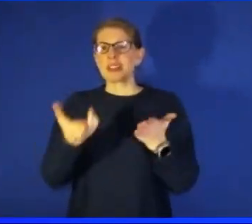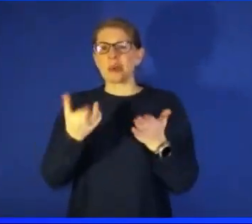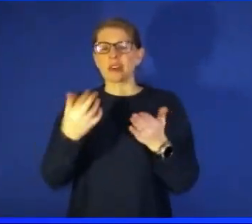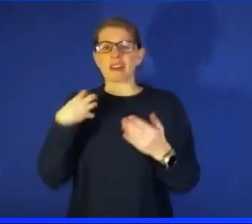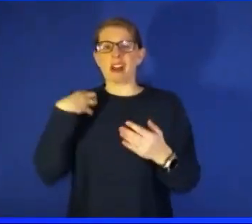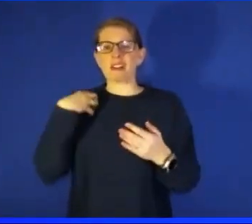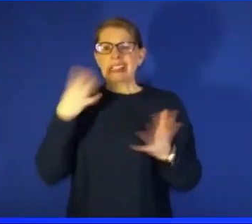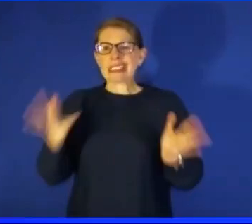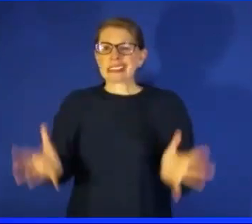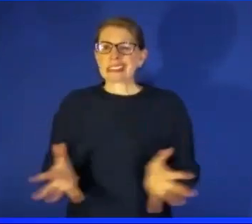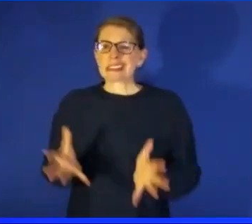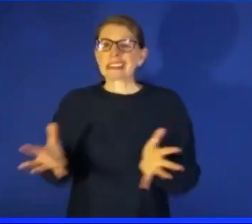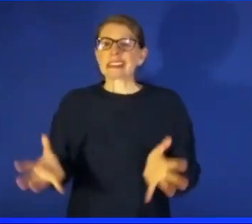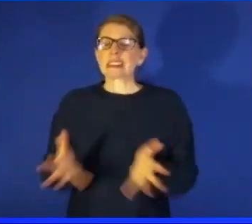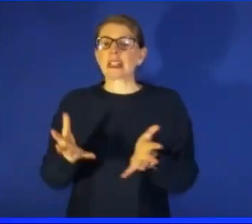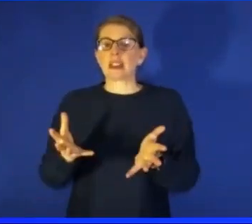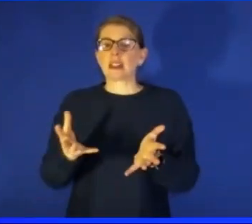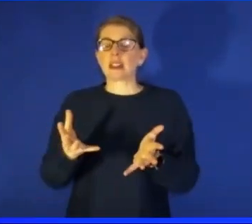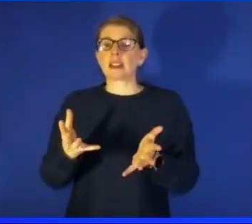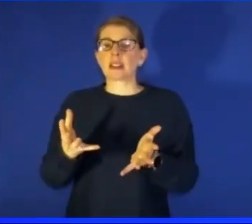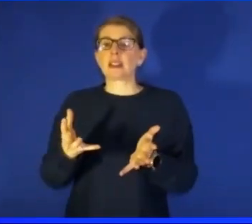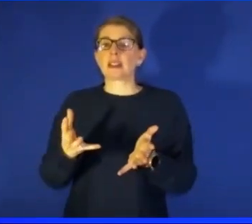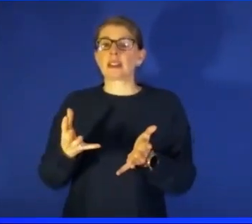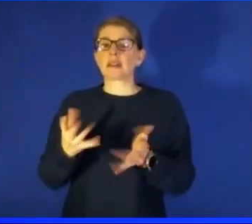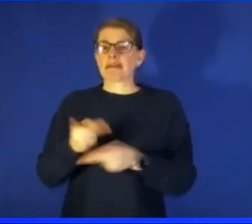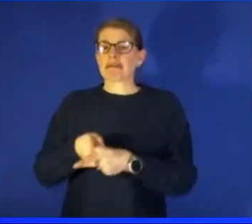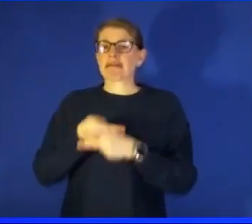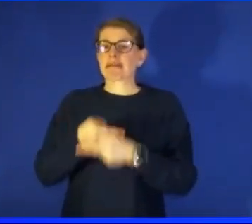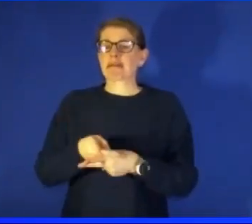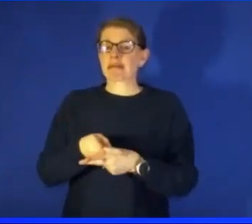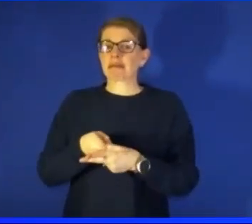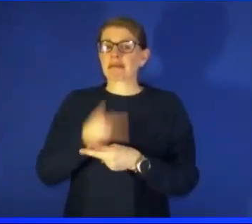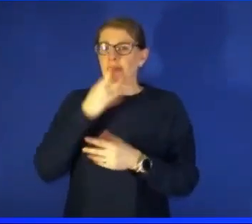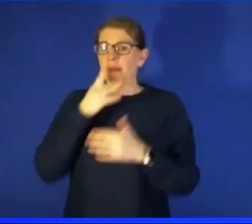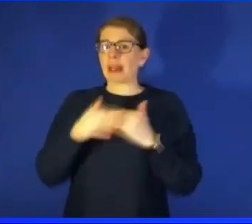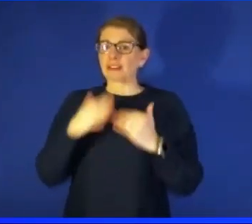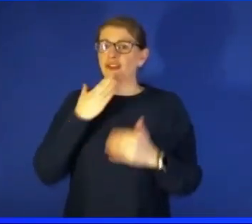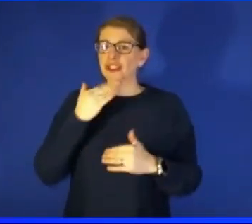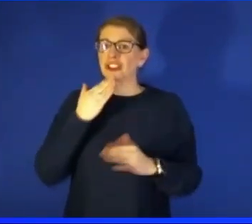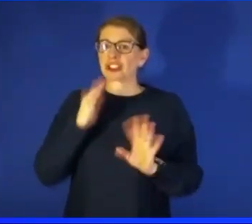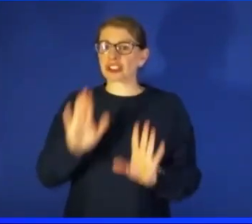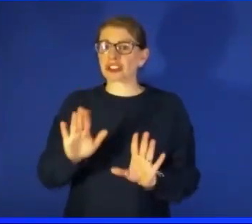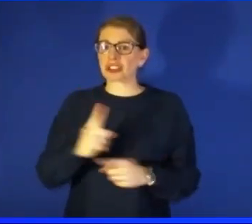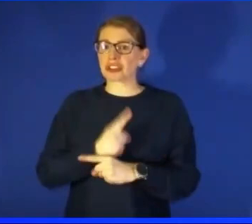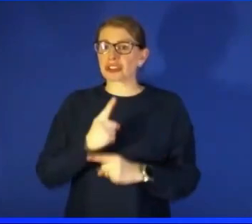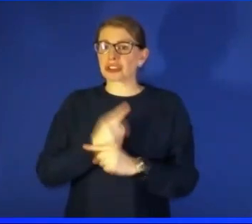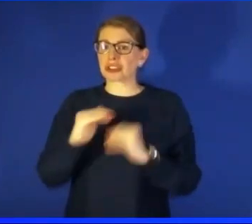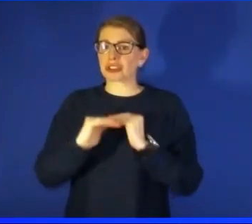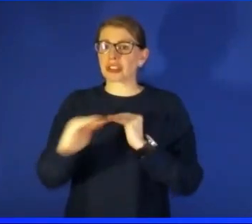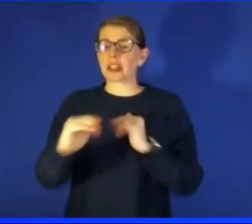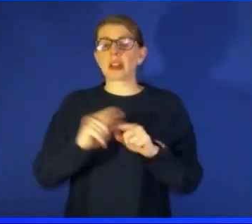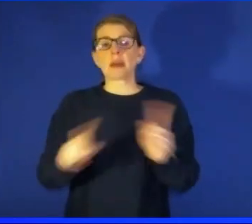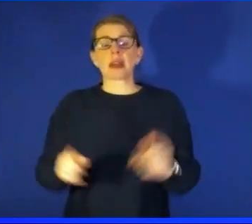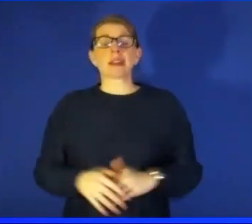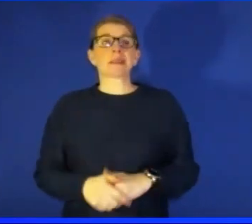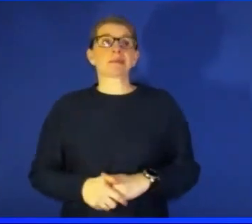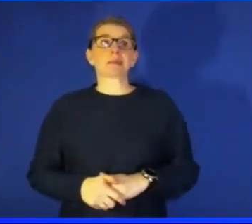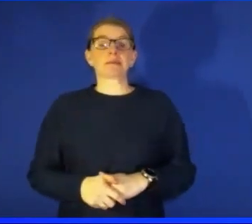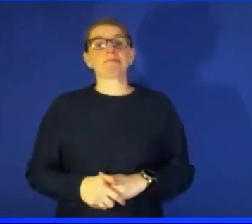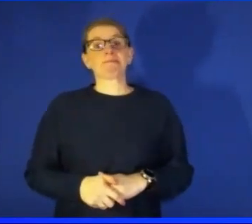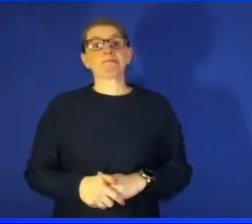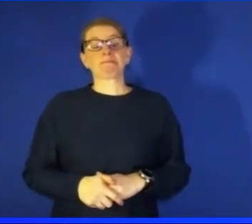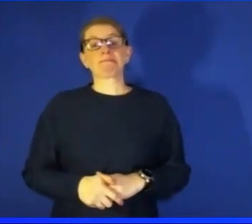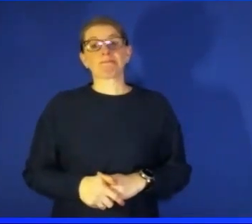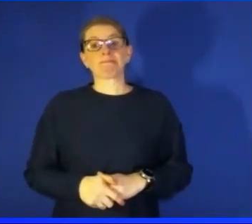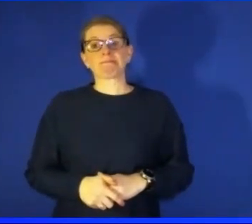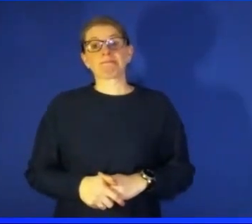push to kind of keep their blood sugars in check. But we're really seeing it kind of take a big toll,